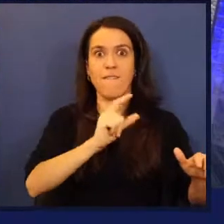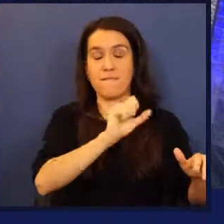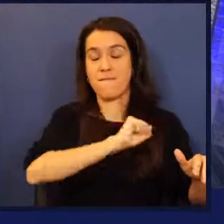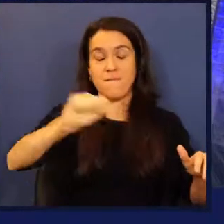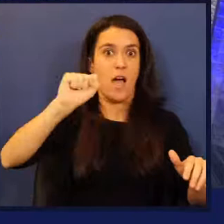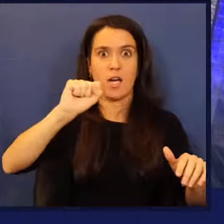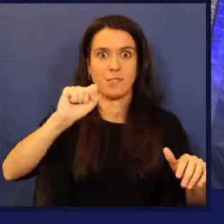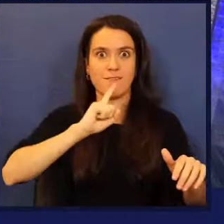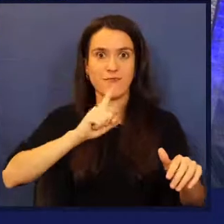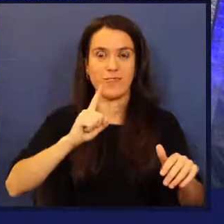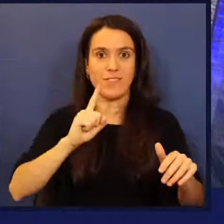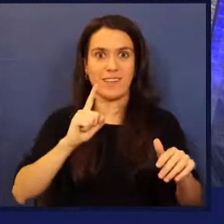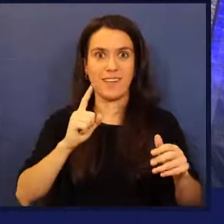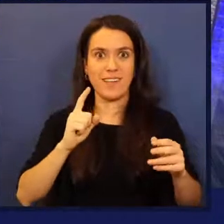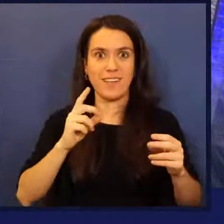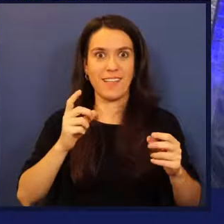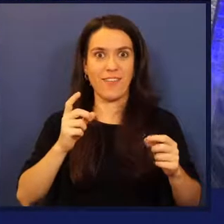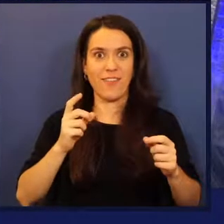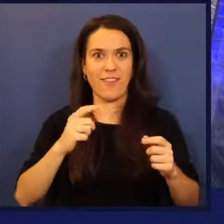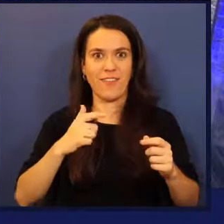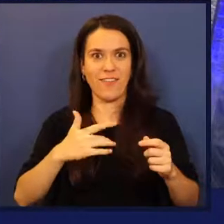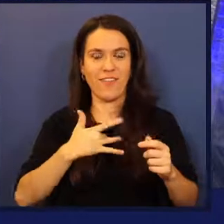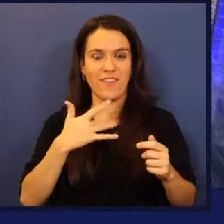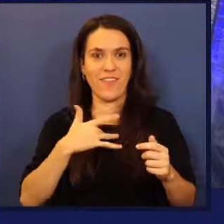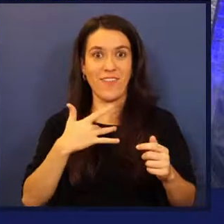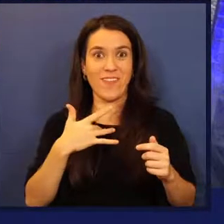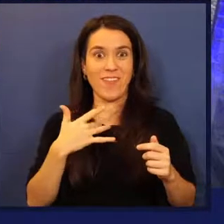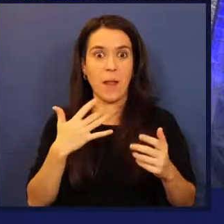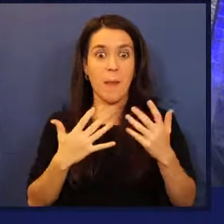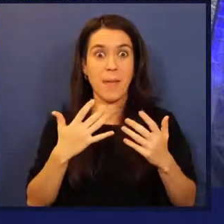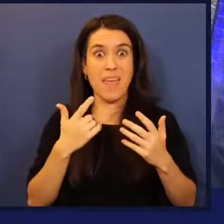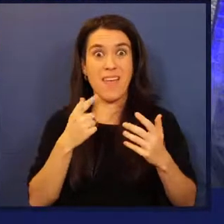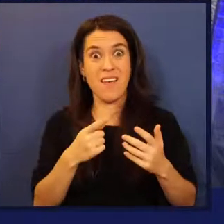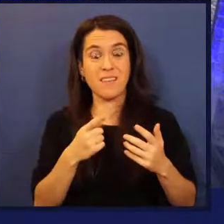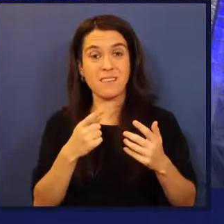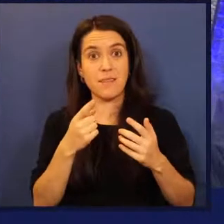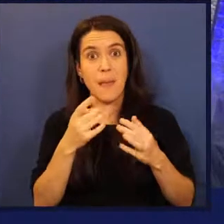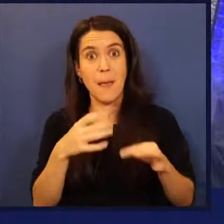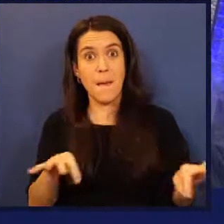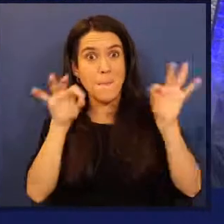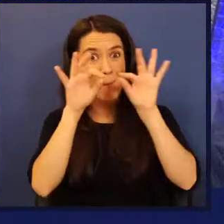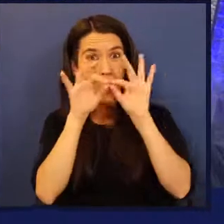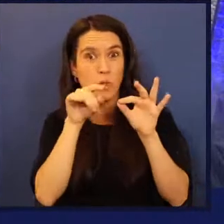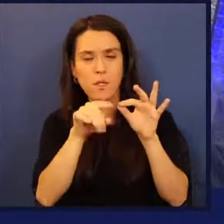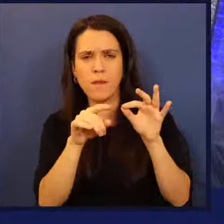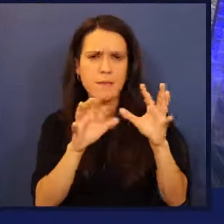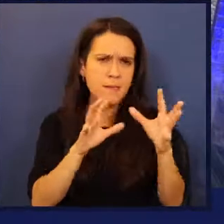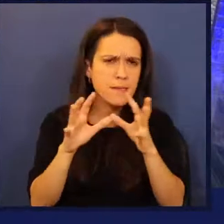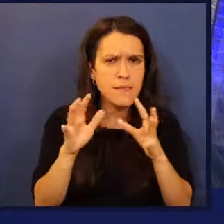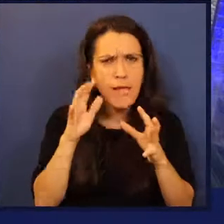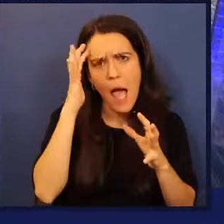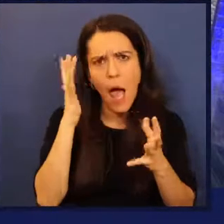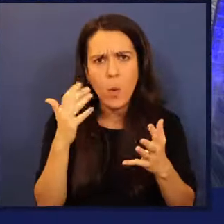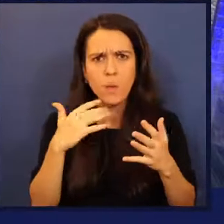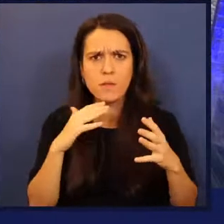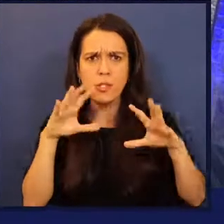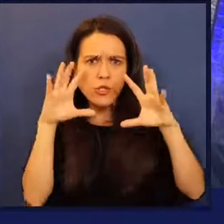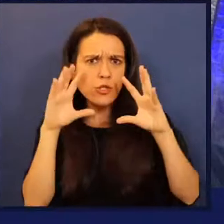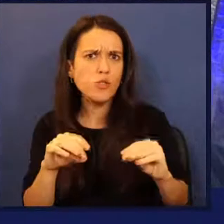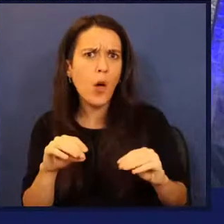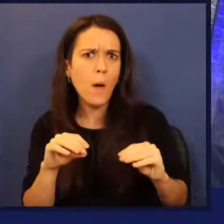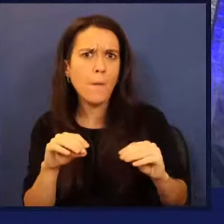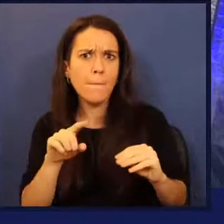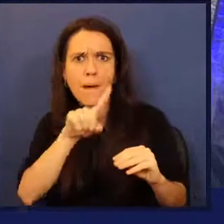this fire hose of important things that we were doing and really trying to figure out, okay, when do we stop and ask these